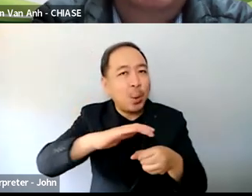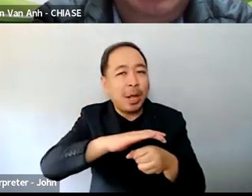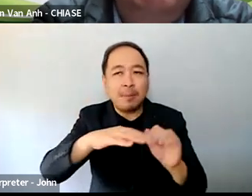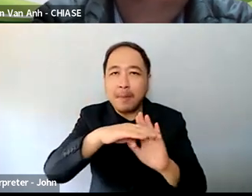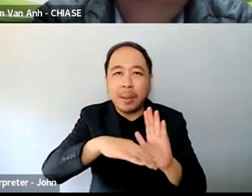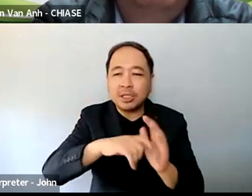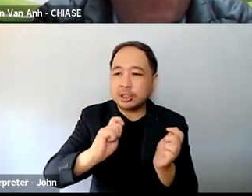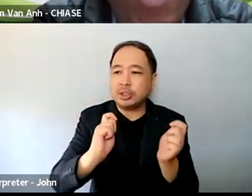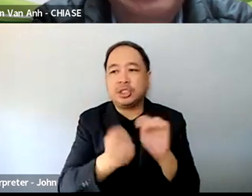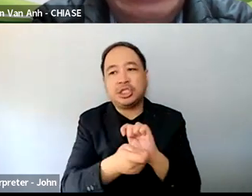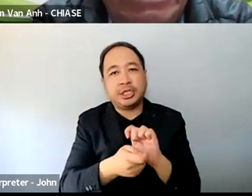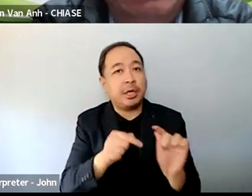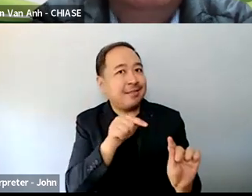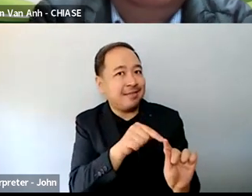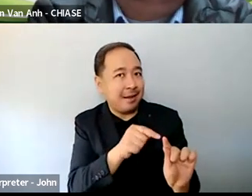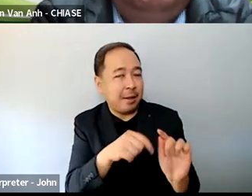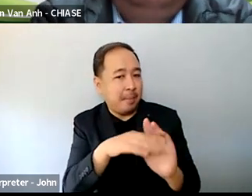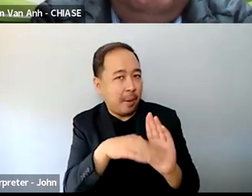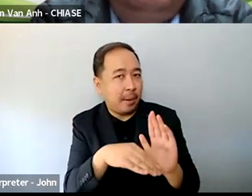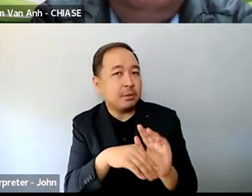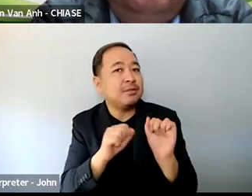more responsive to the woman need.